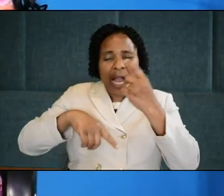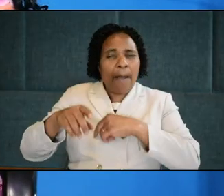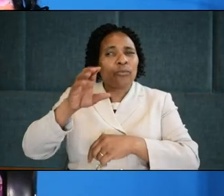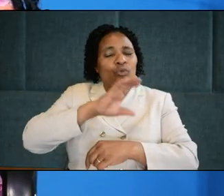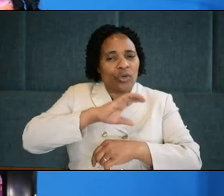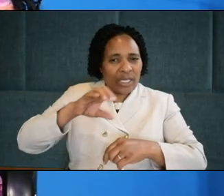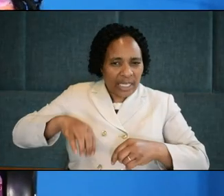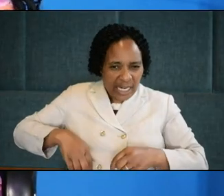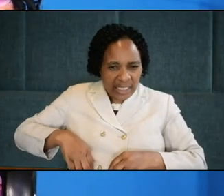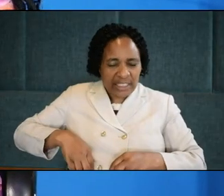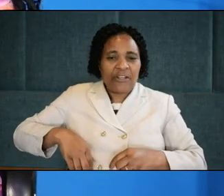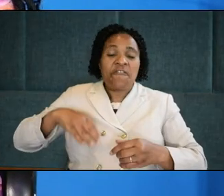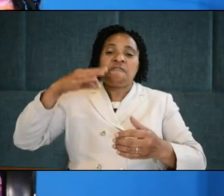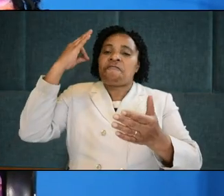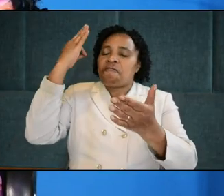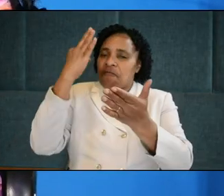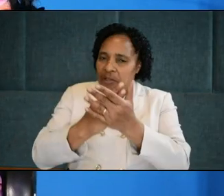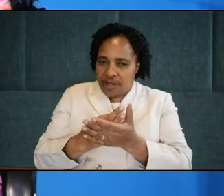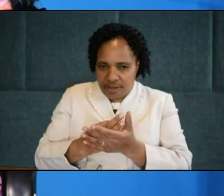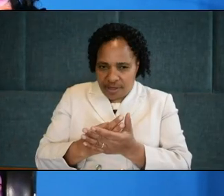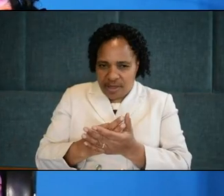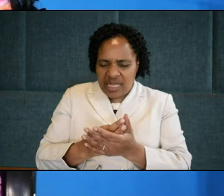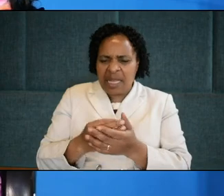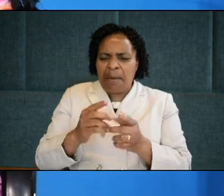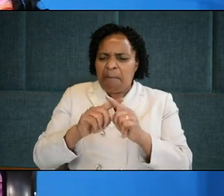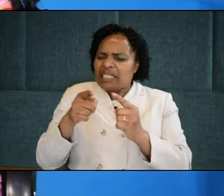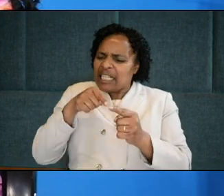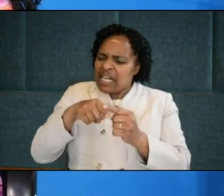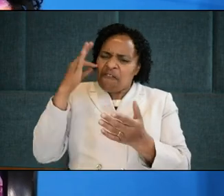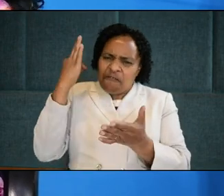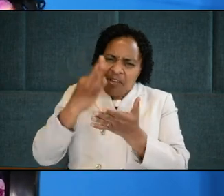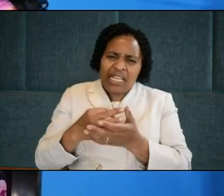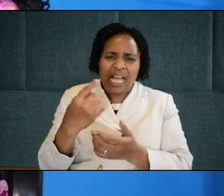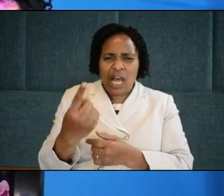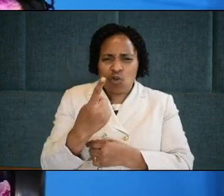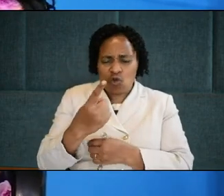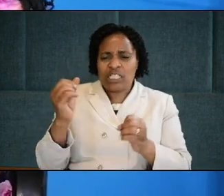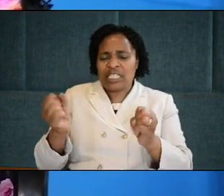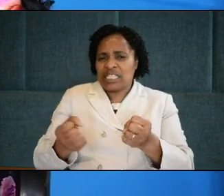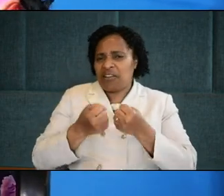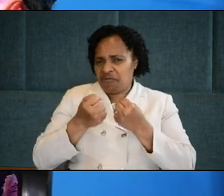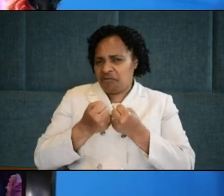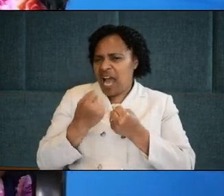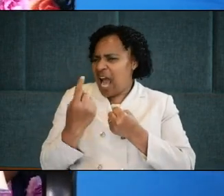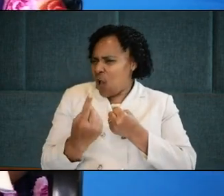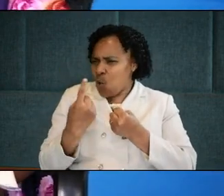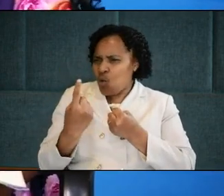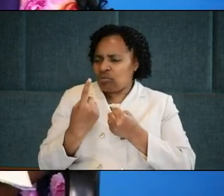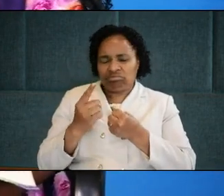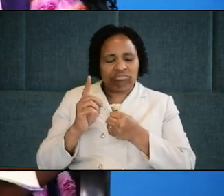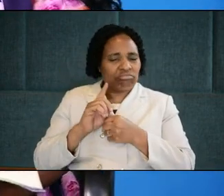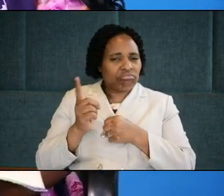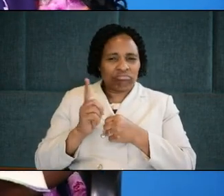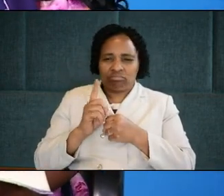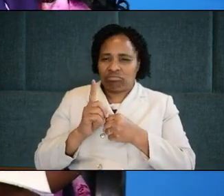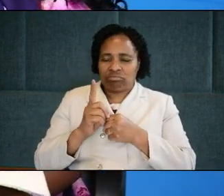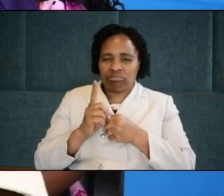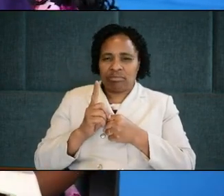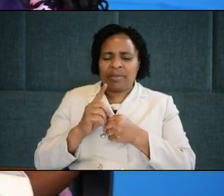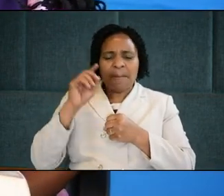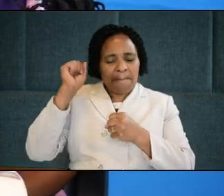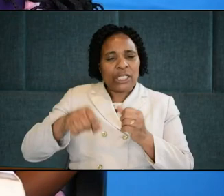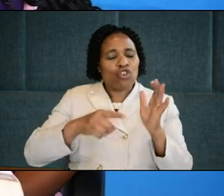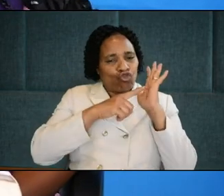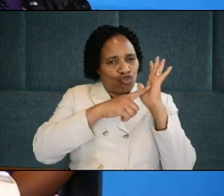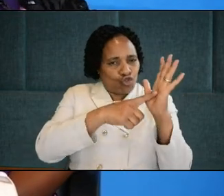Christ by faith, but faith alone will not save us. Okay, yes, it will save us, but you have to show